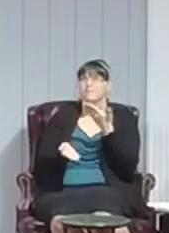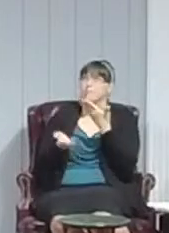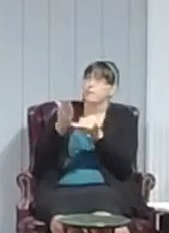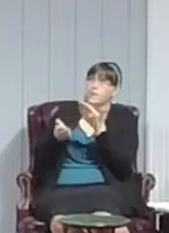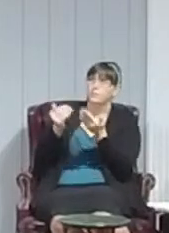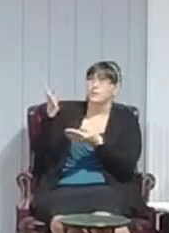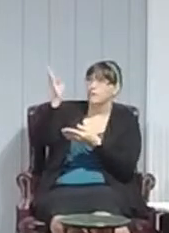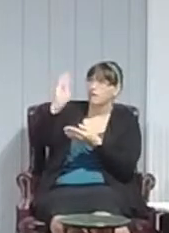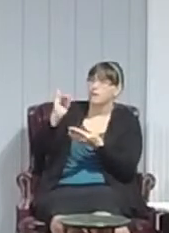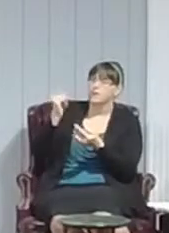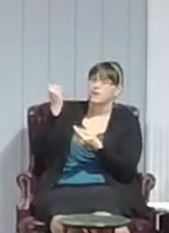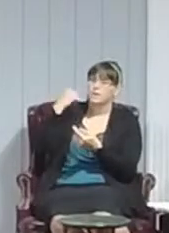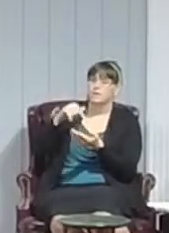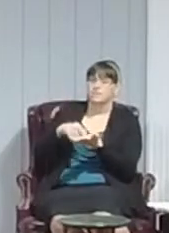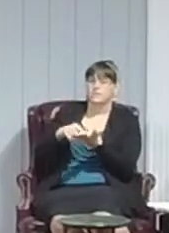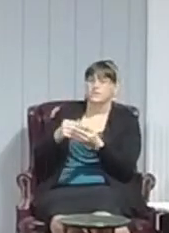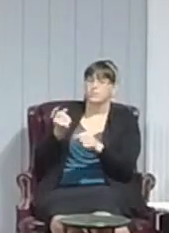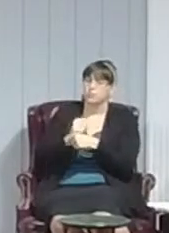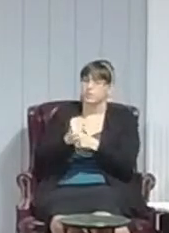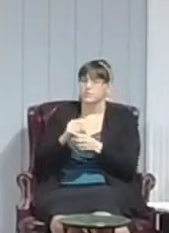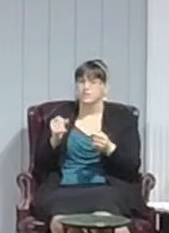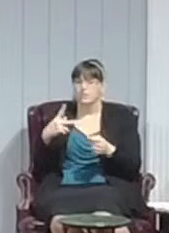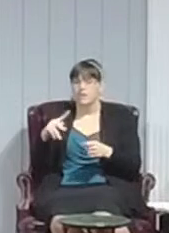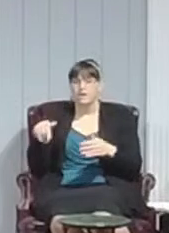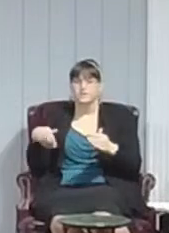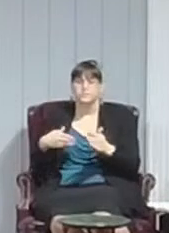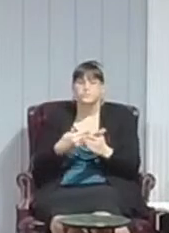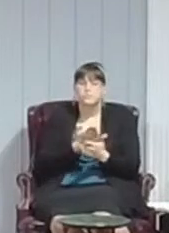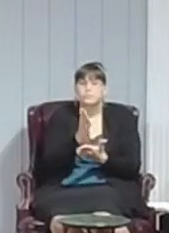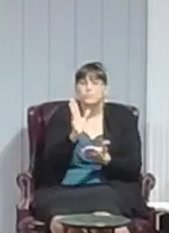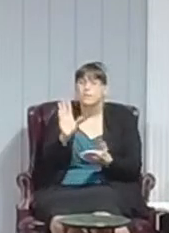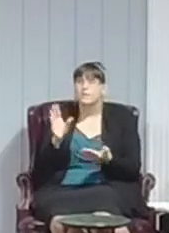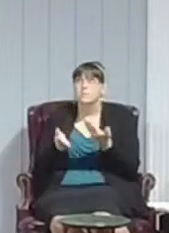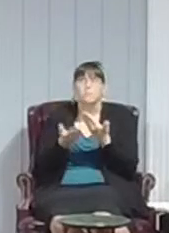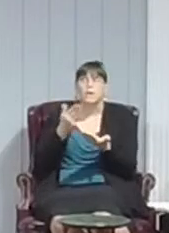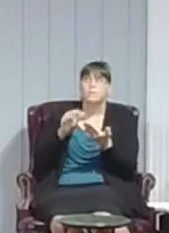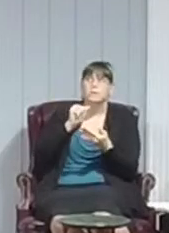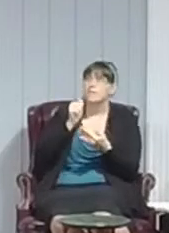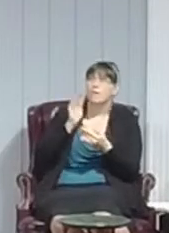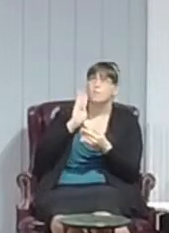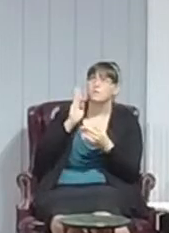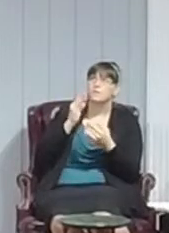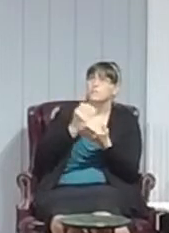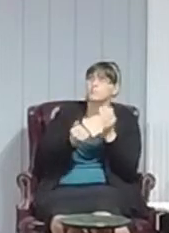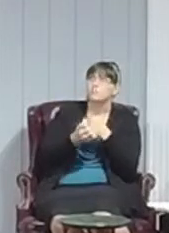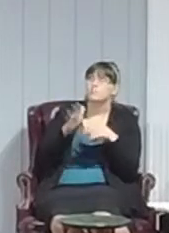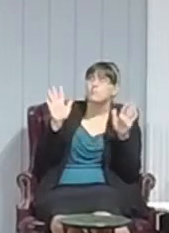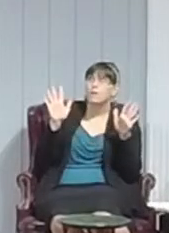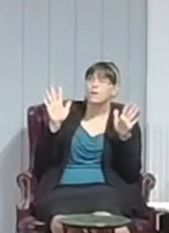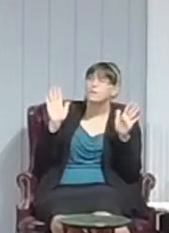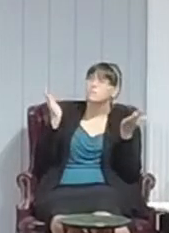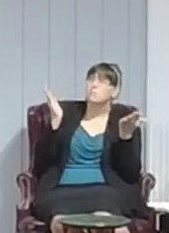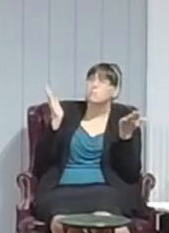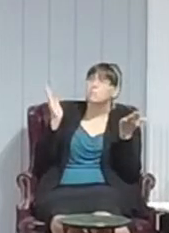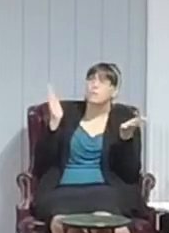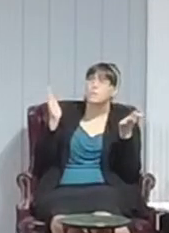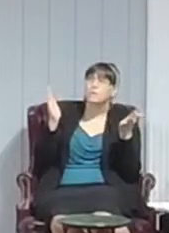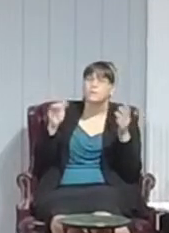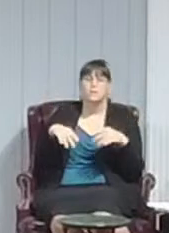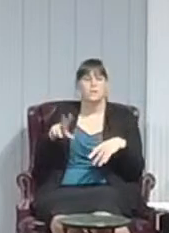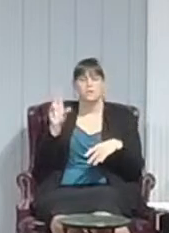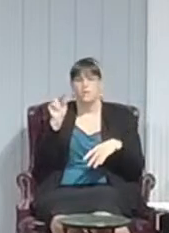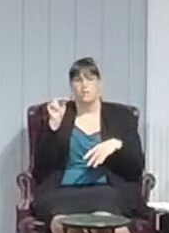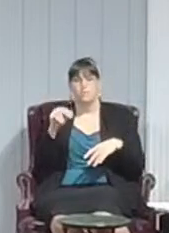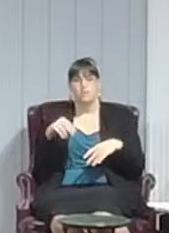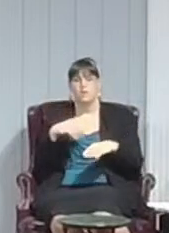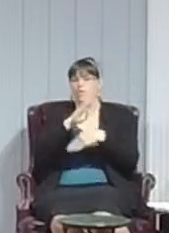out just right, I can slide by and not be crucified. It's not at all that. The entire purpose of his coming